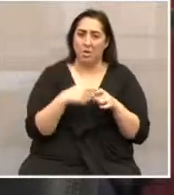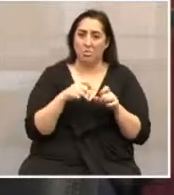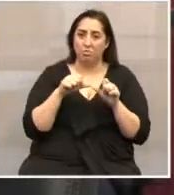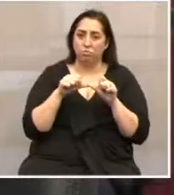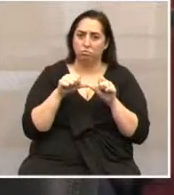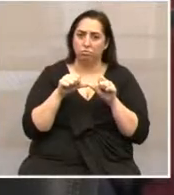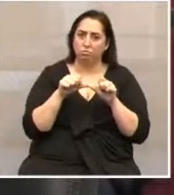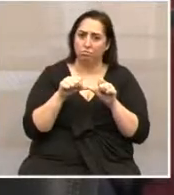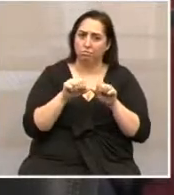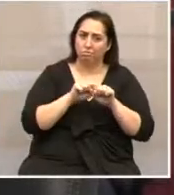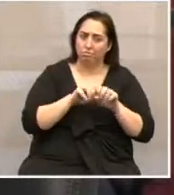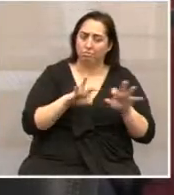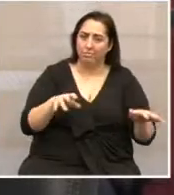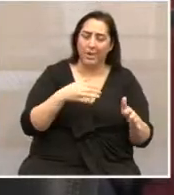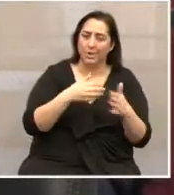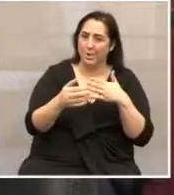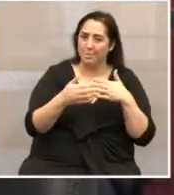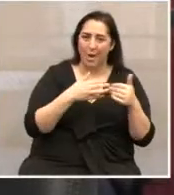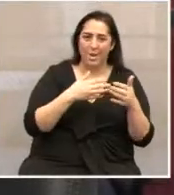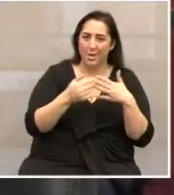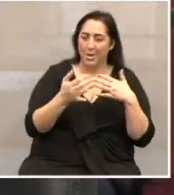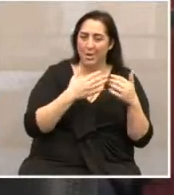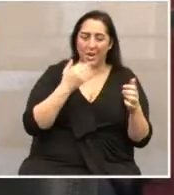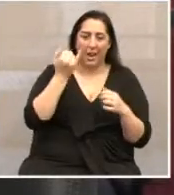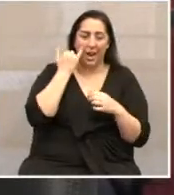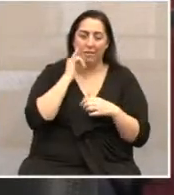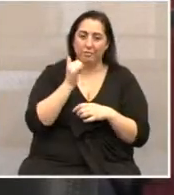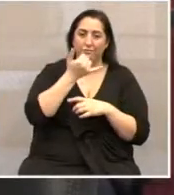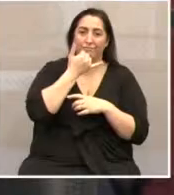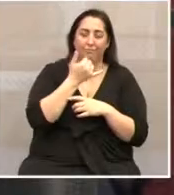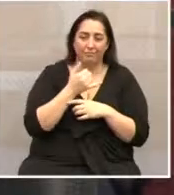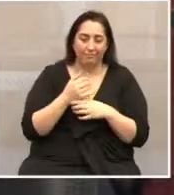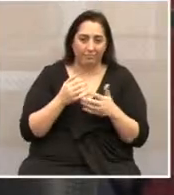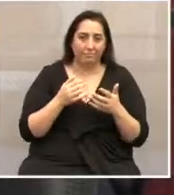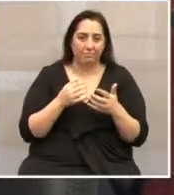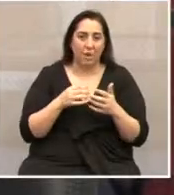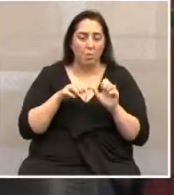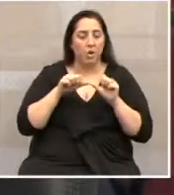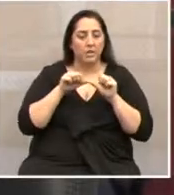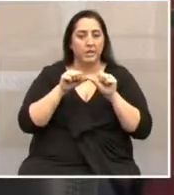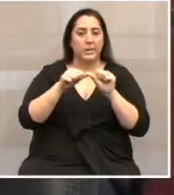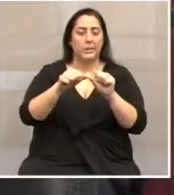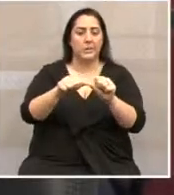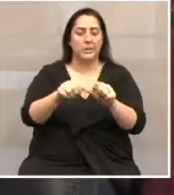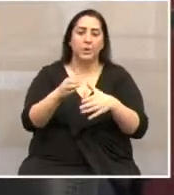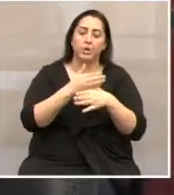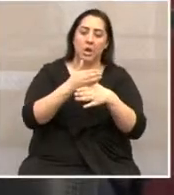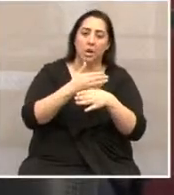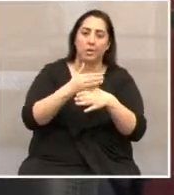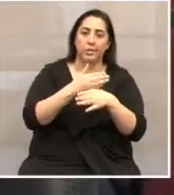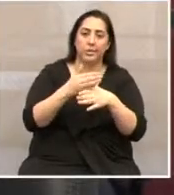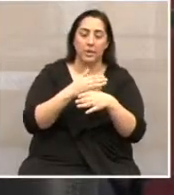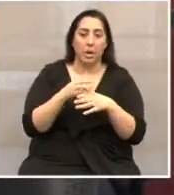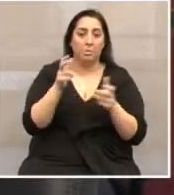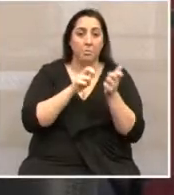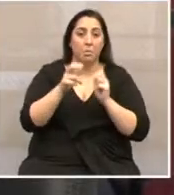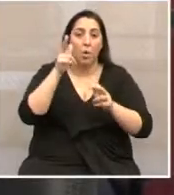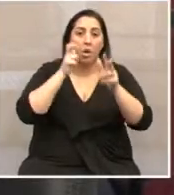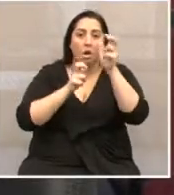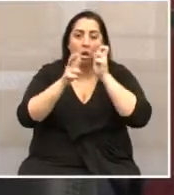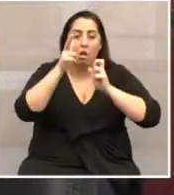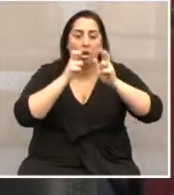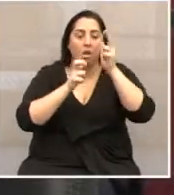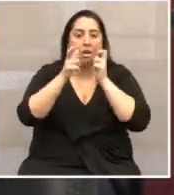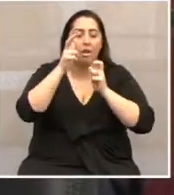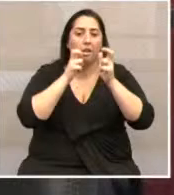In Spanish language, that is not the case. It continues to these falsehoods continue to circulate, continue to build up an audience, and continue to